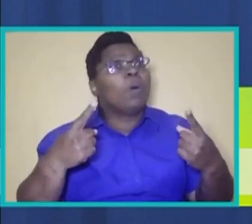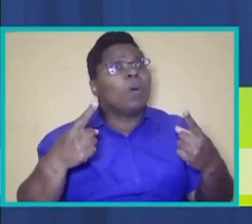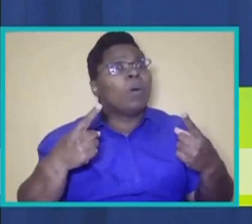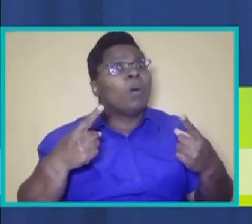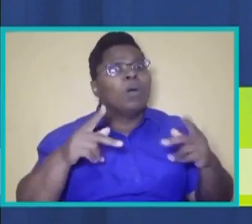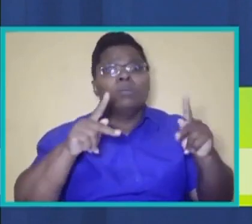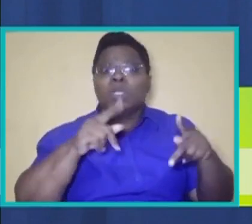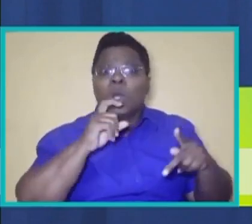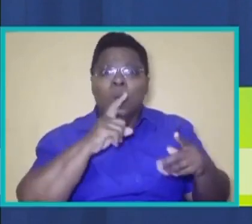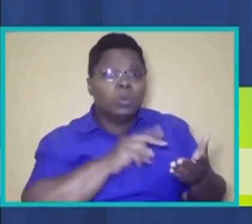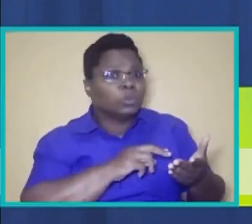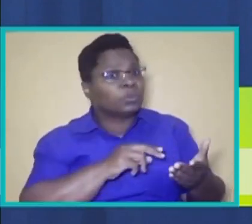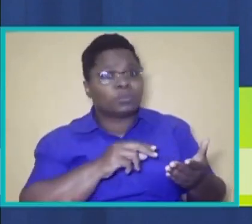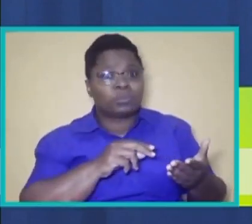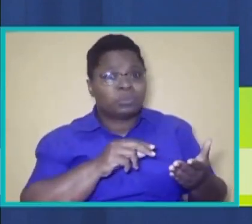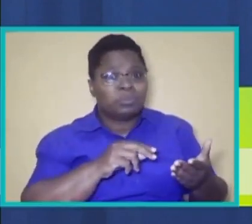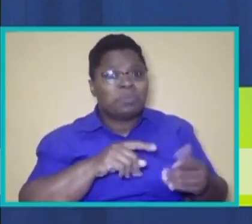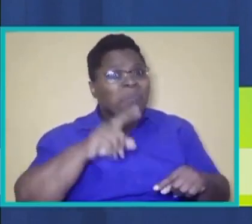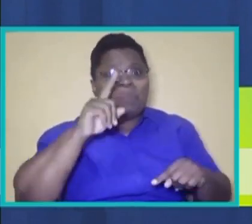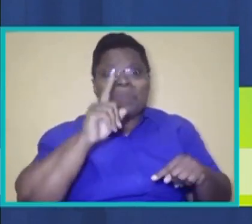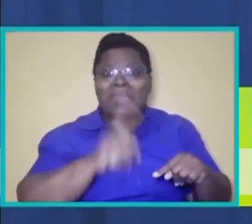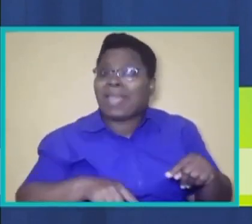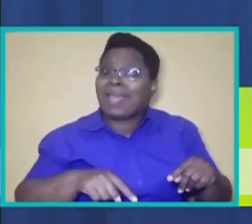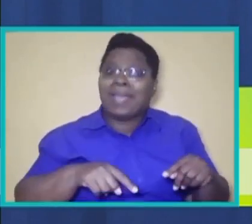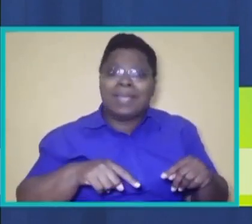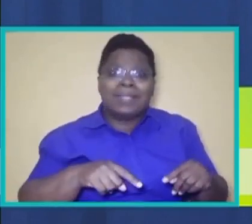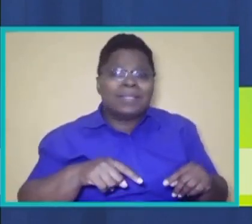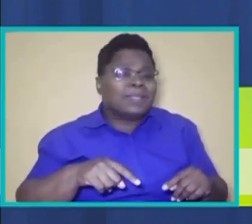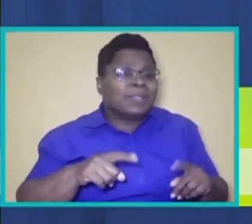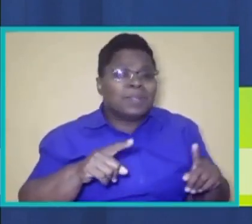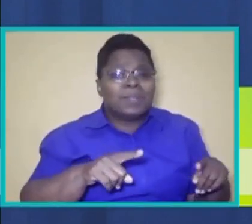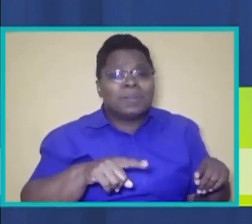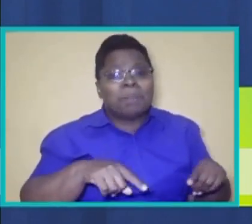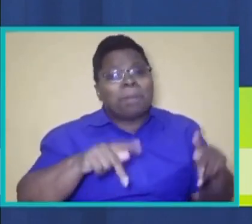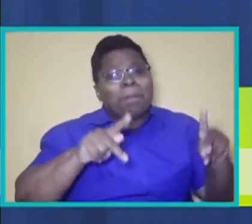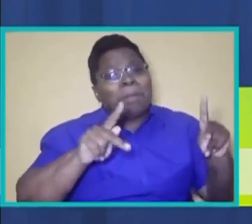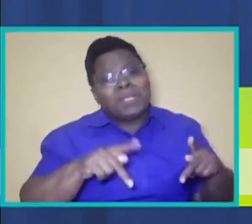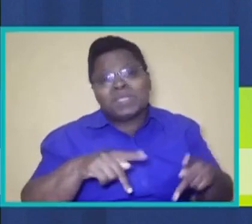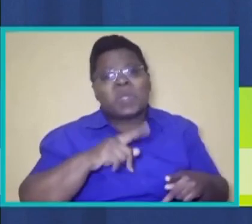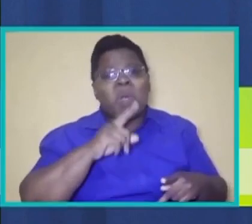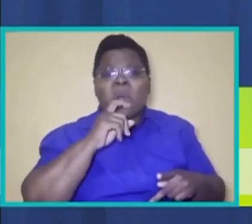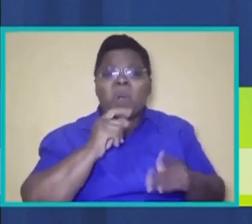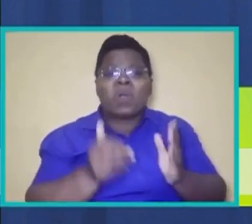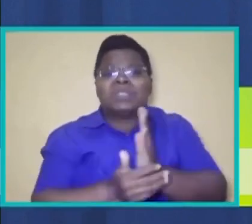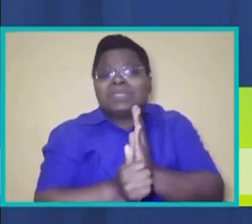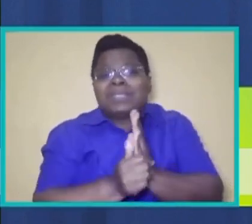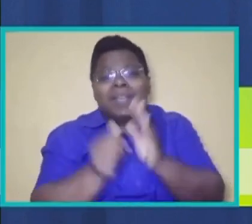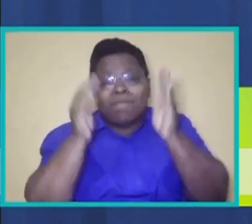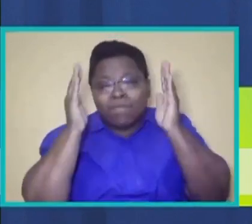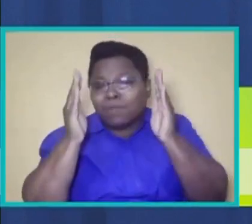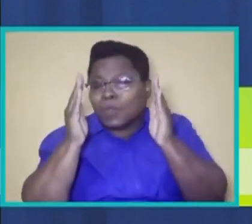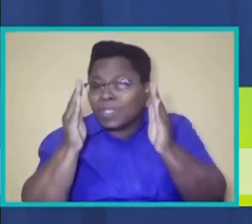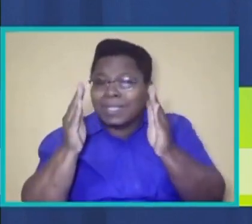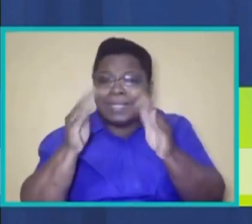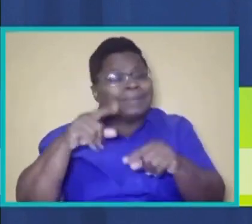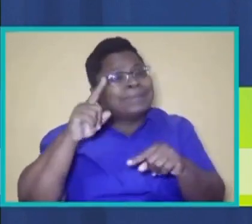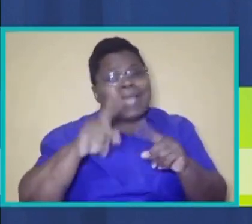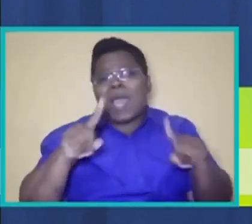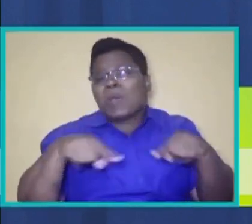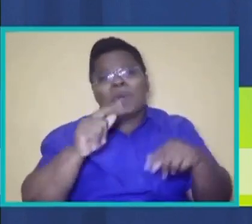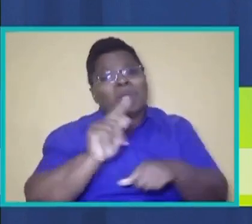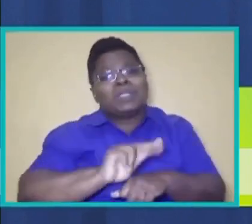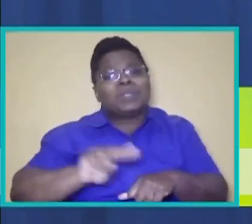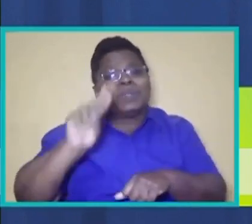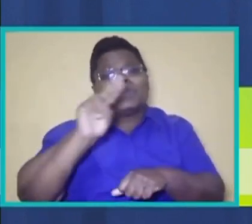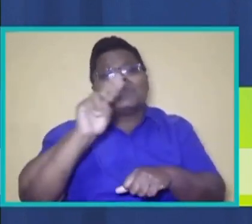at, where we train the teachers from kindergarten right up to secondary school, so